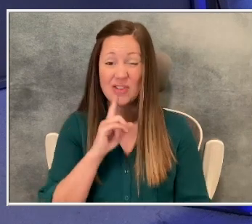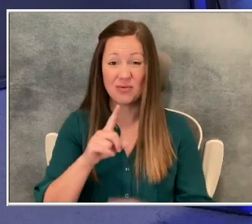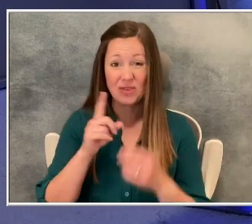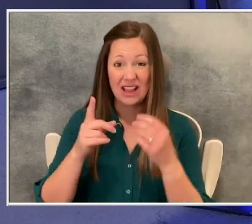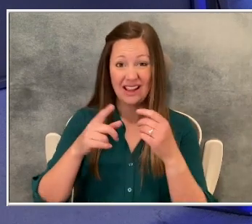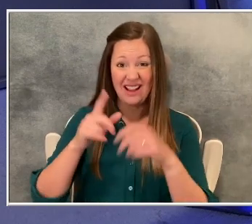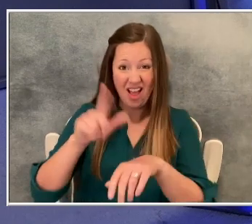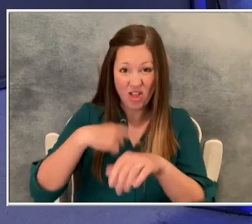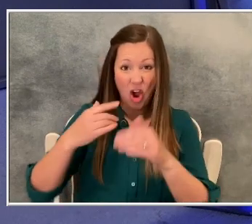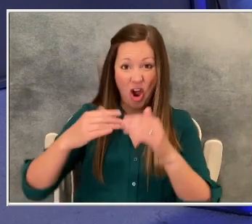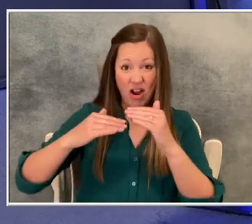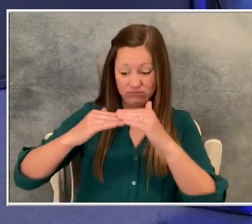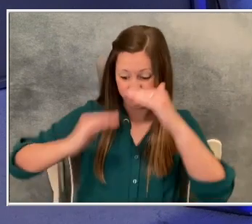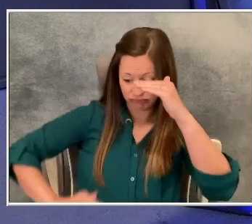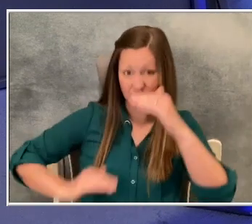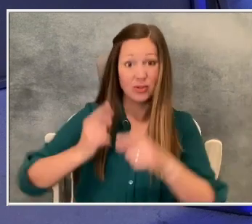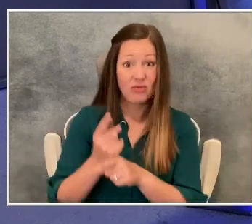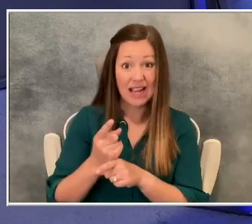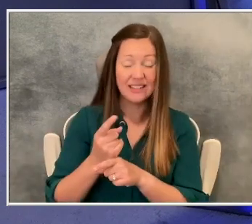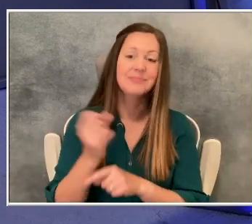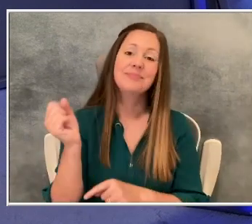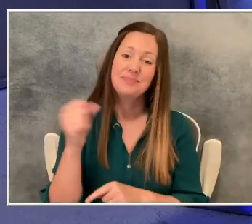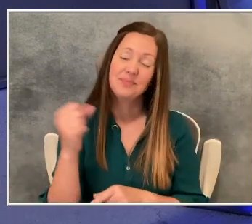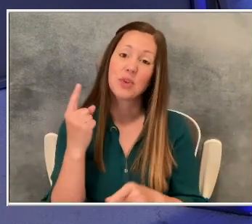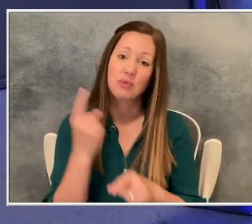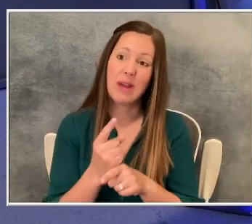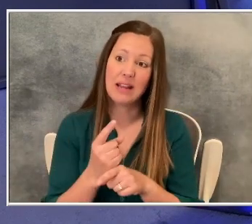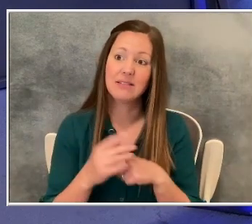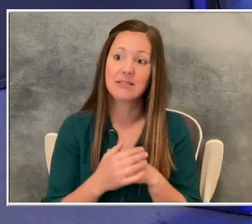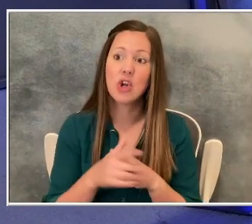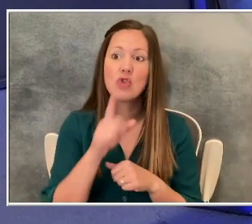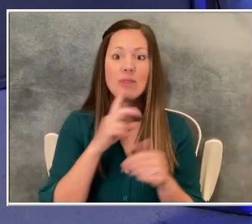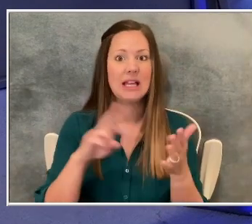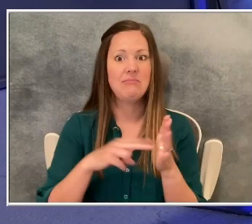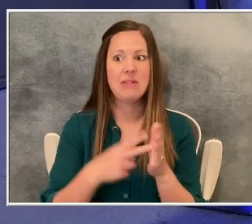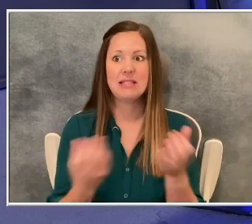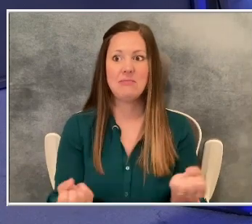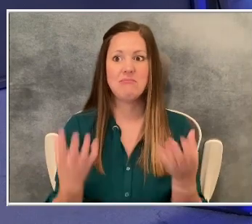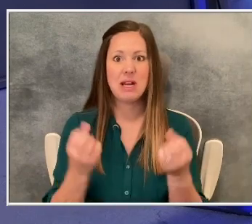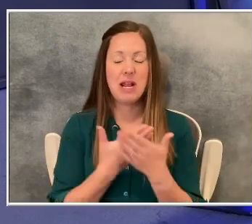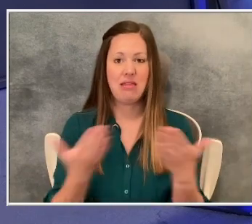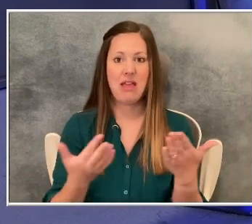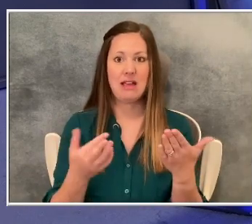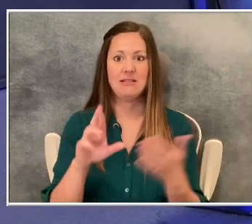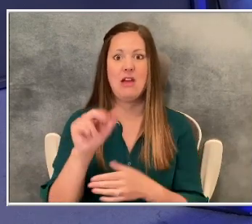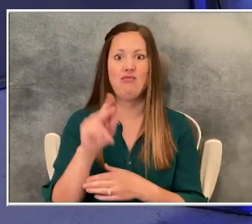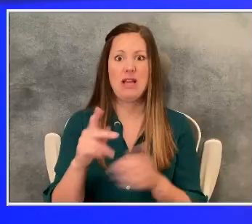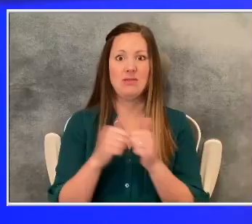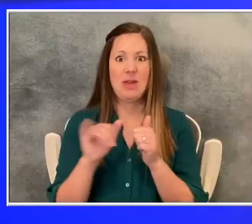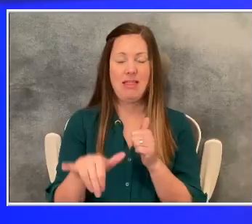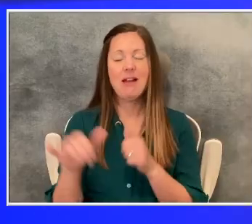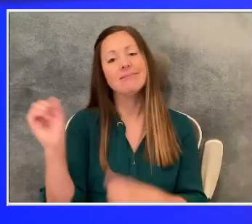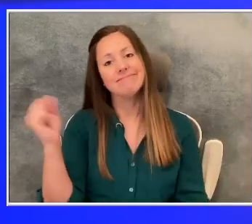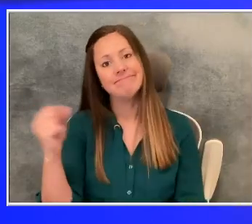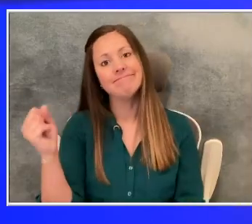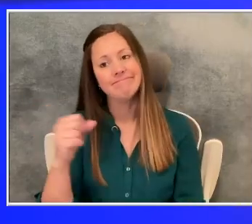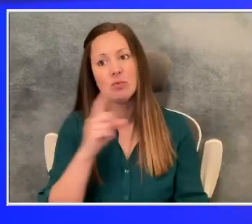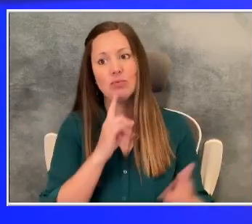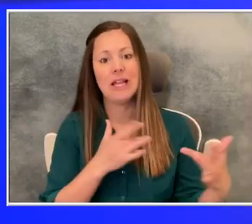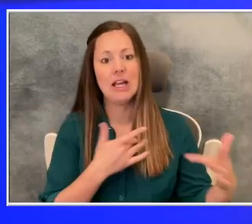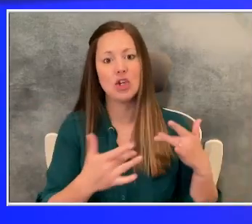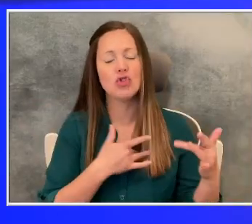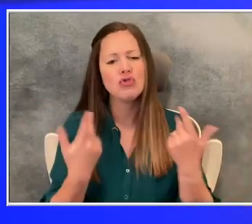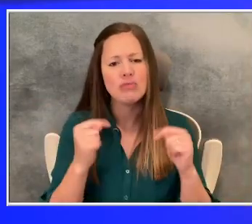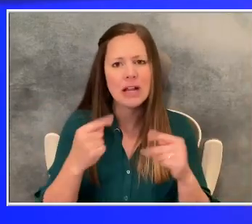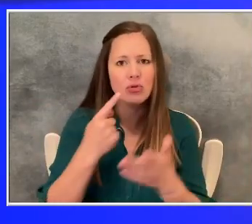pelvis. That's a long one. And it probably puts a lot of things at risk like that. Yeah, we worry about when you're trying to treat that kind of